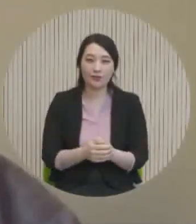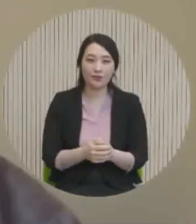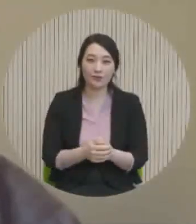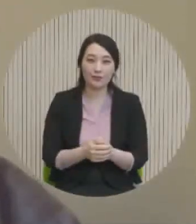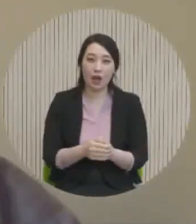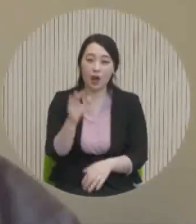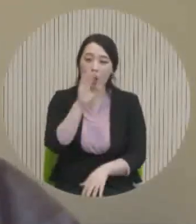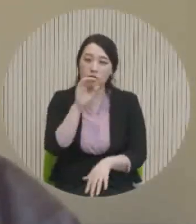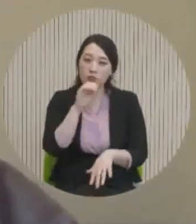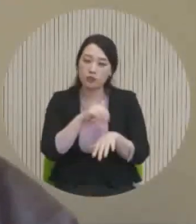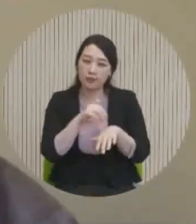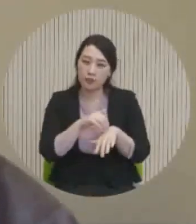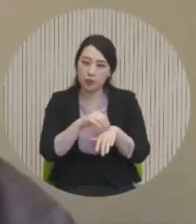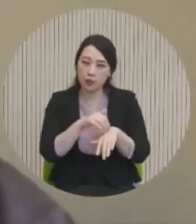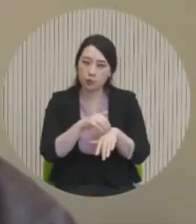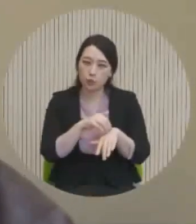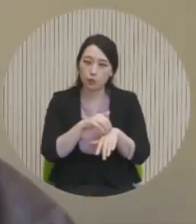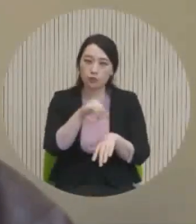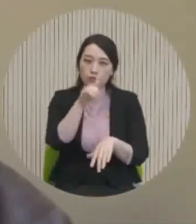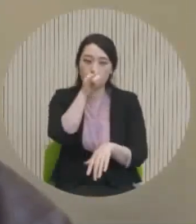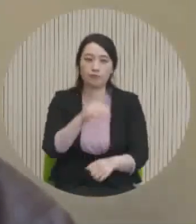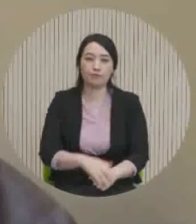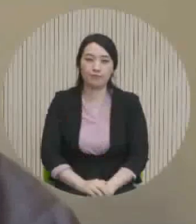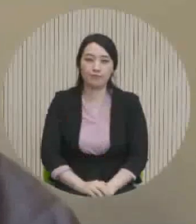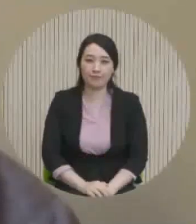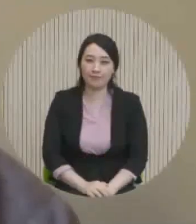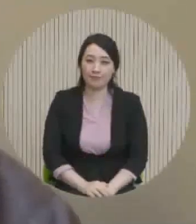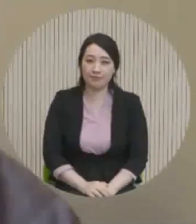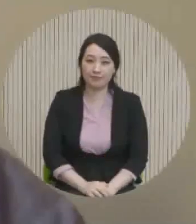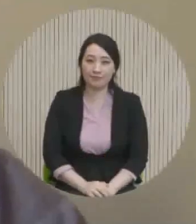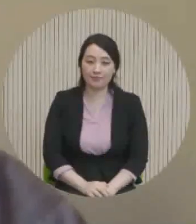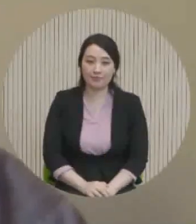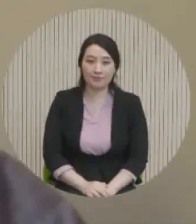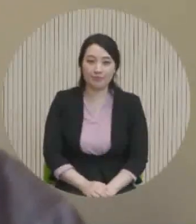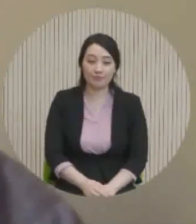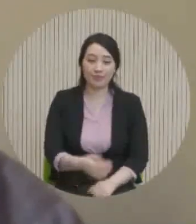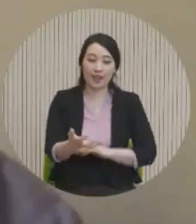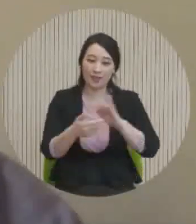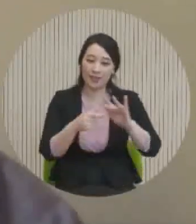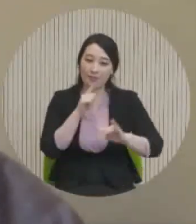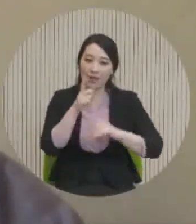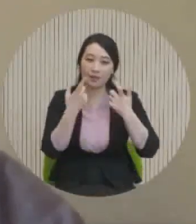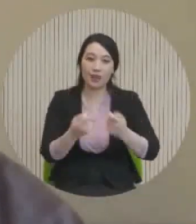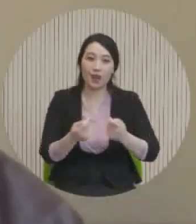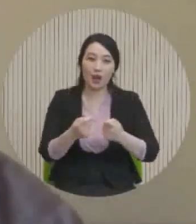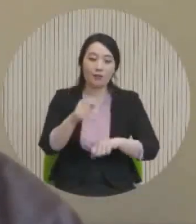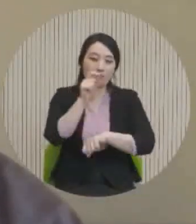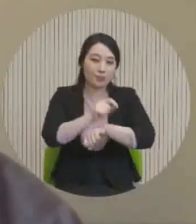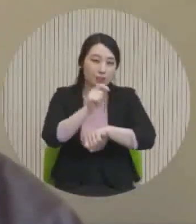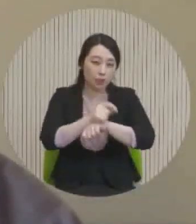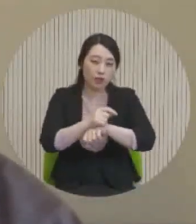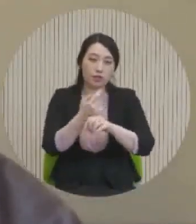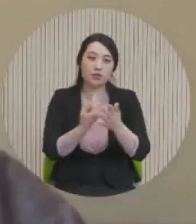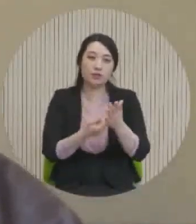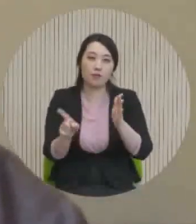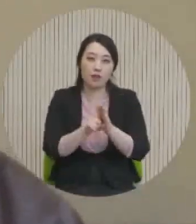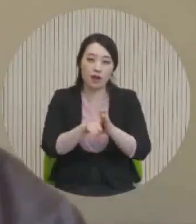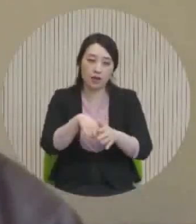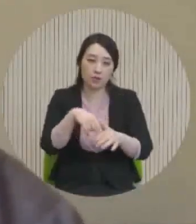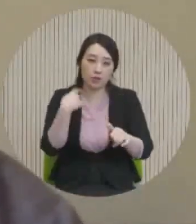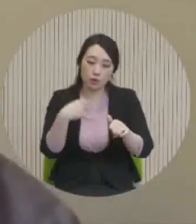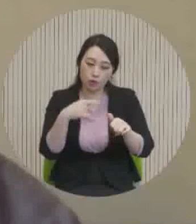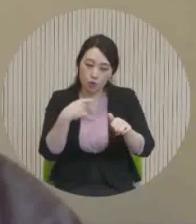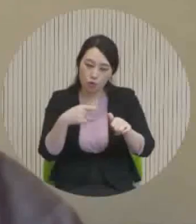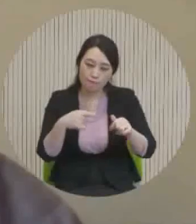the library associations in Finland. And these are also